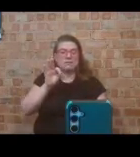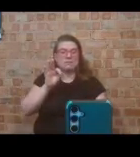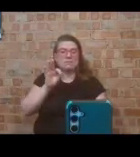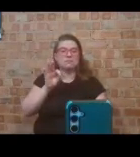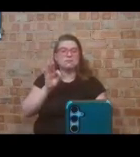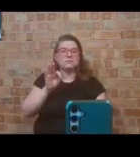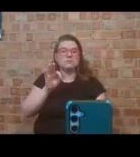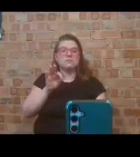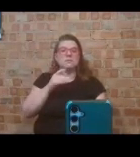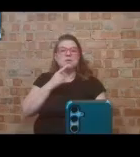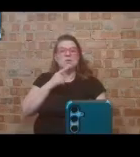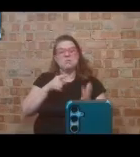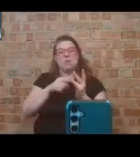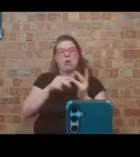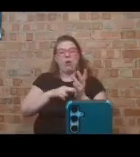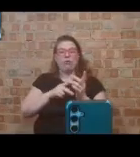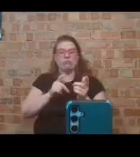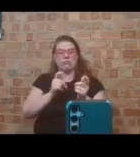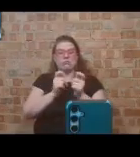turning that on,